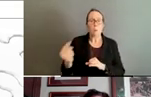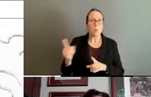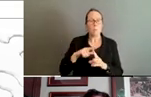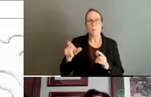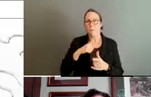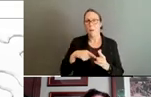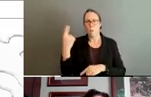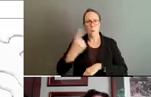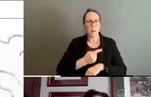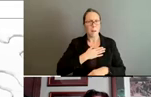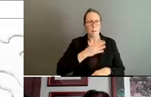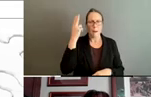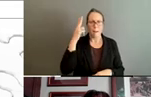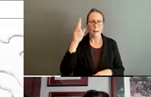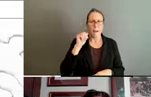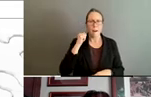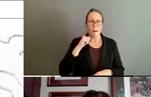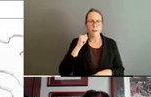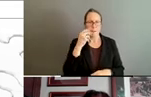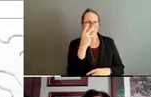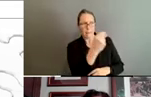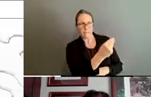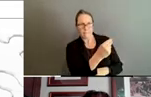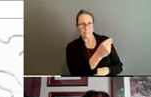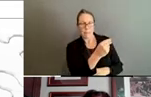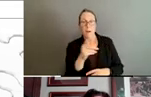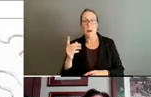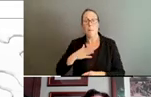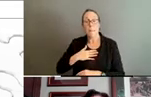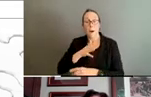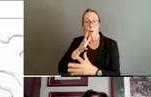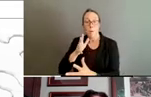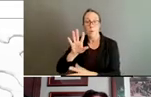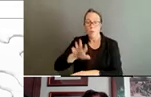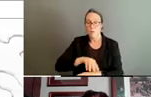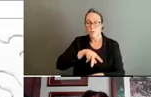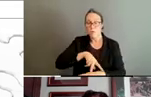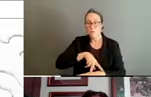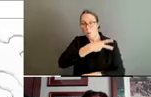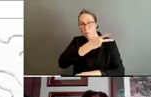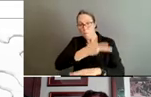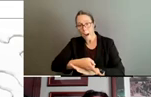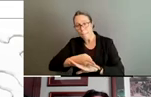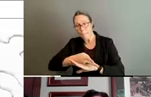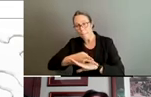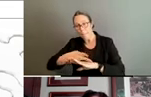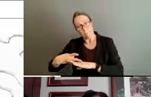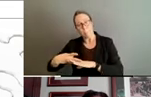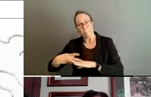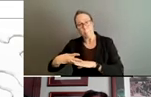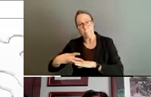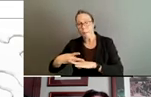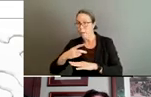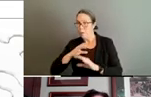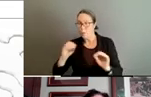days when they were gone, she actually tripped on the carpet and fell. And she didn't have her cell phone close to her. She